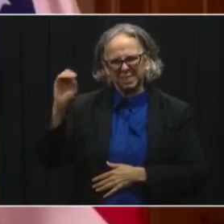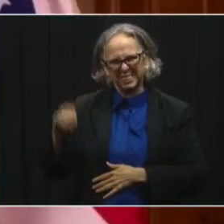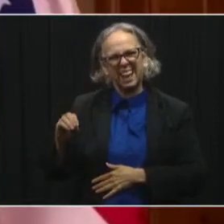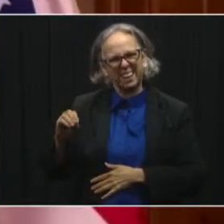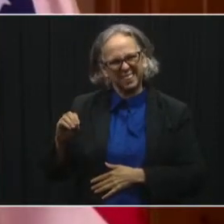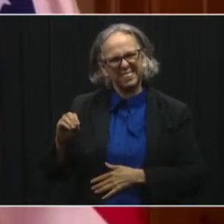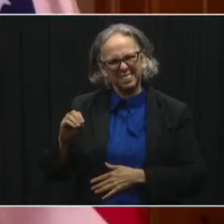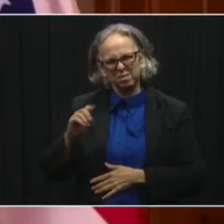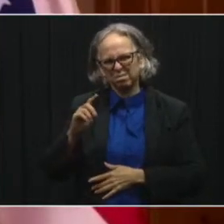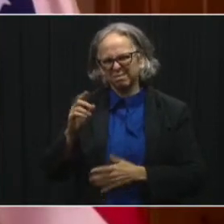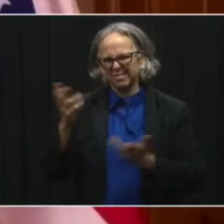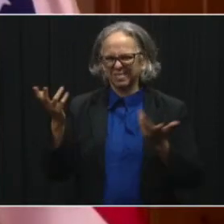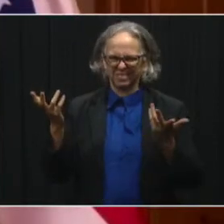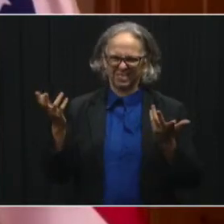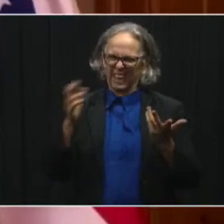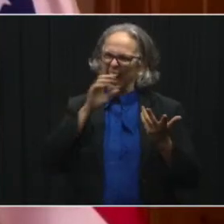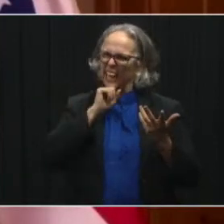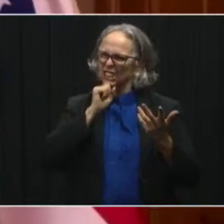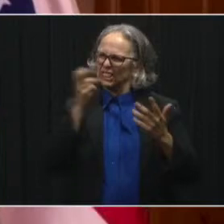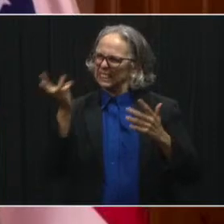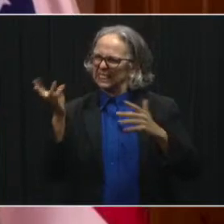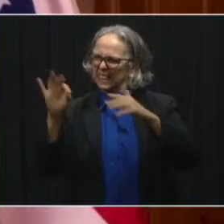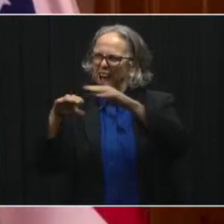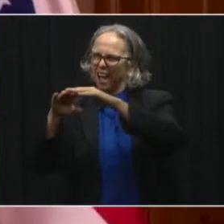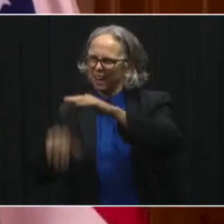of age and younger.